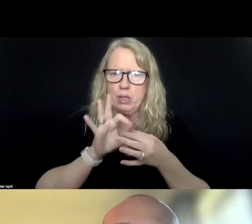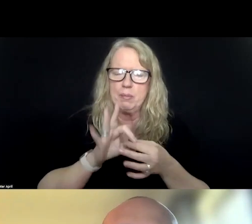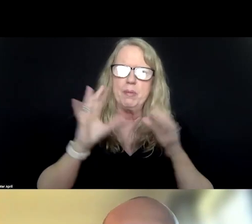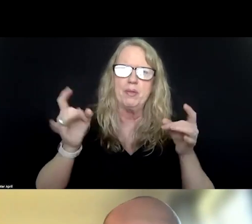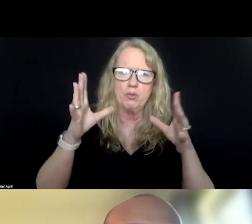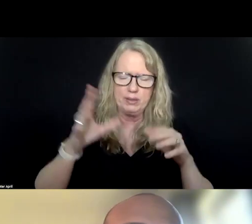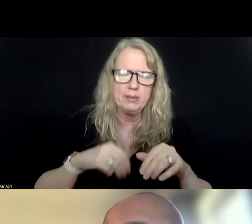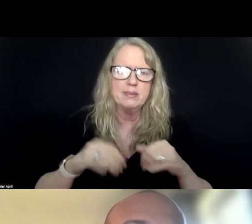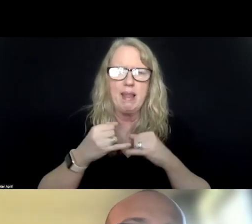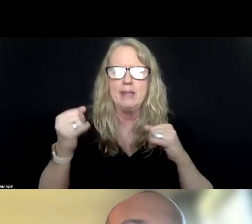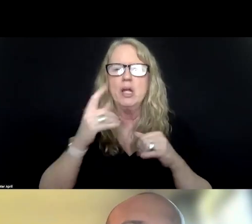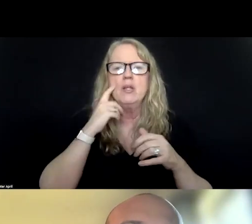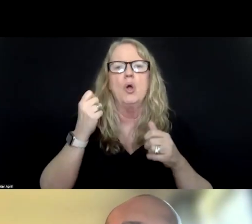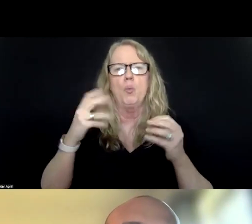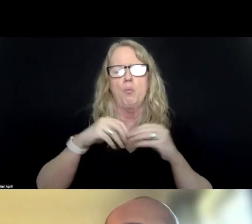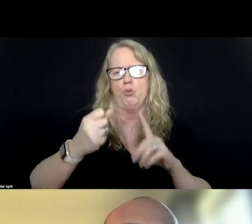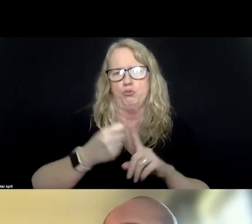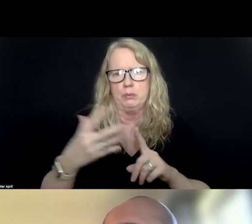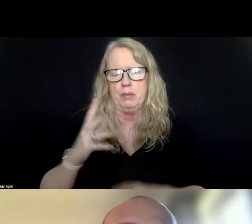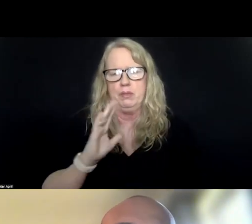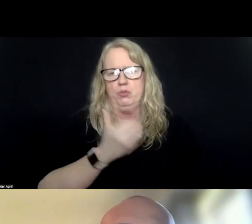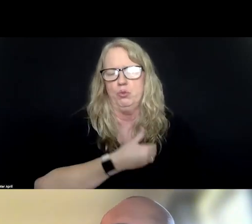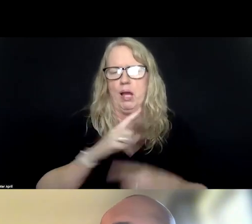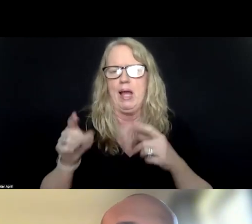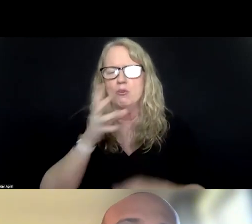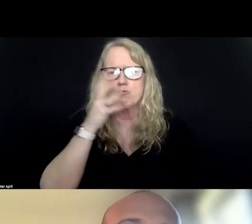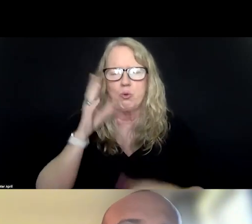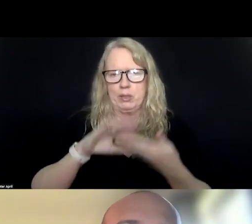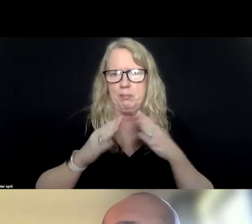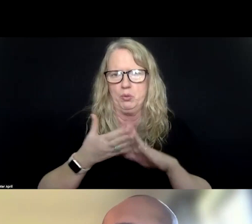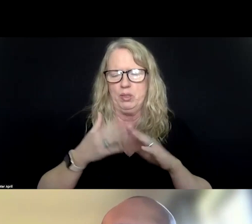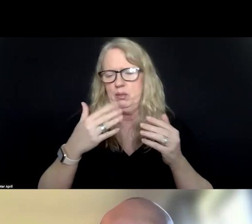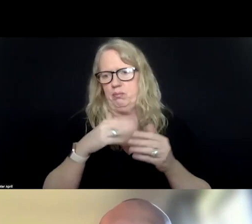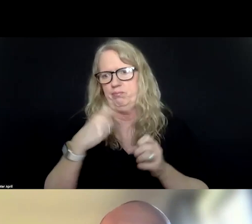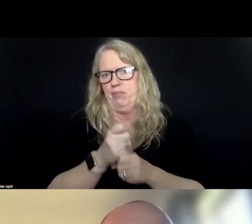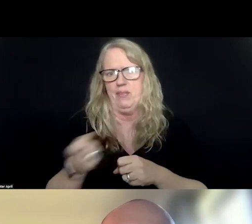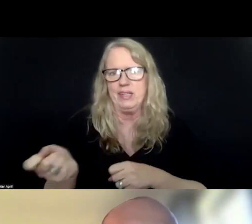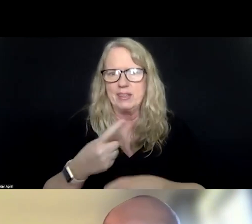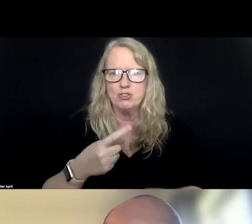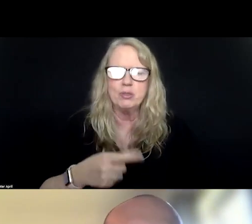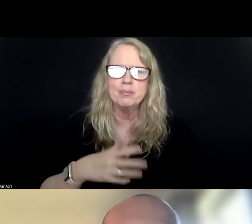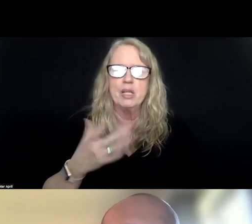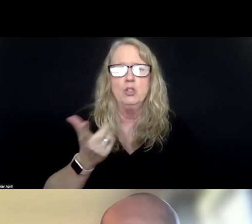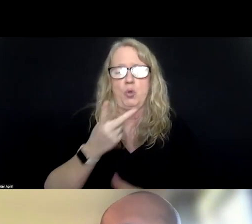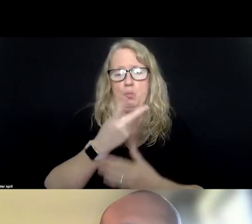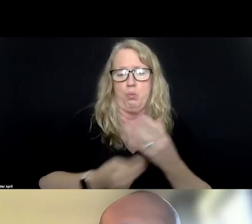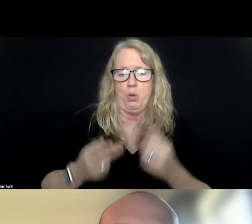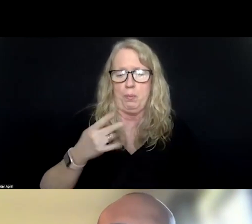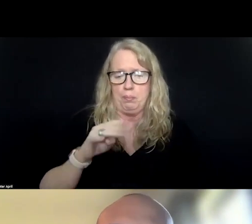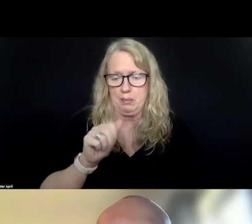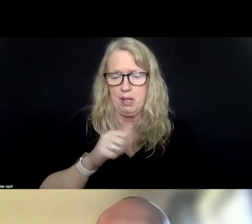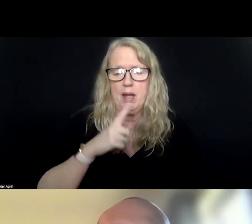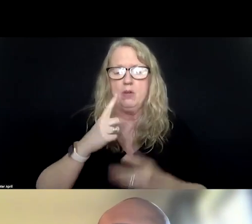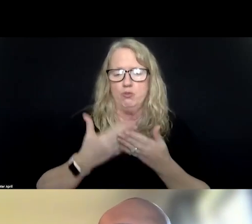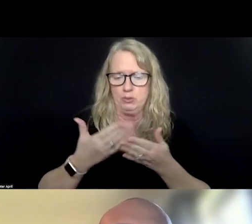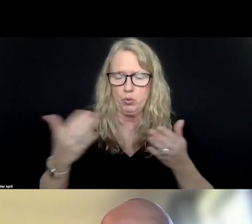staff. We're looking to expand that into our rural communities as well in the next year. So though Pima County has robust resources